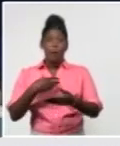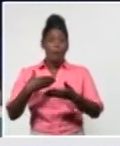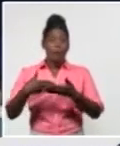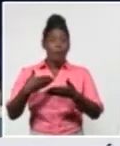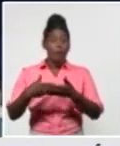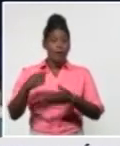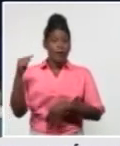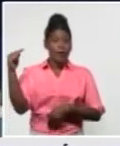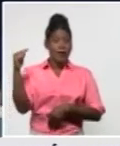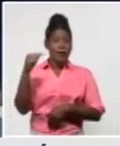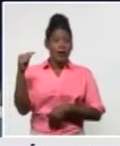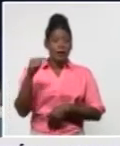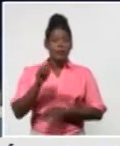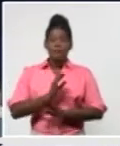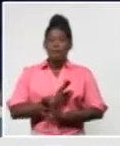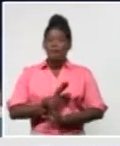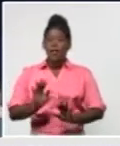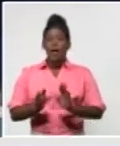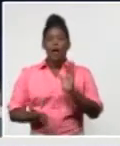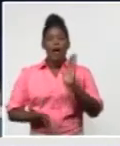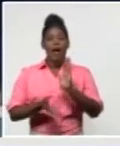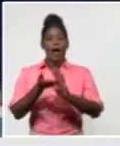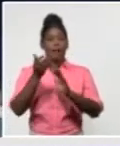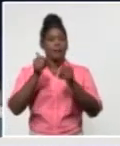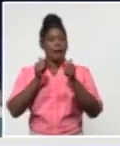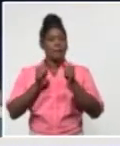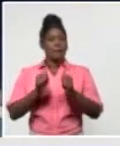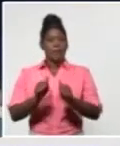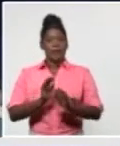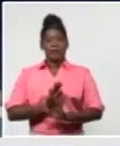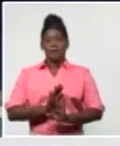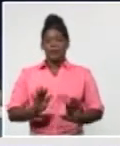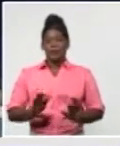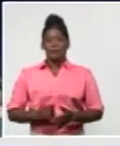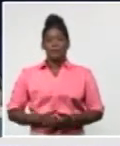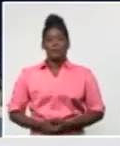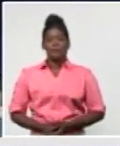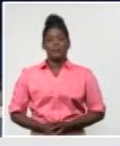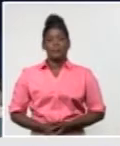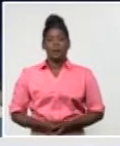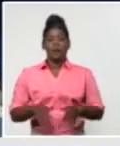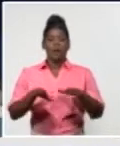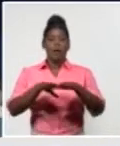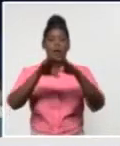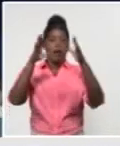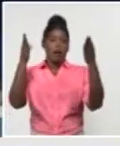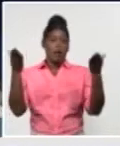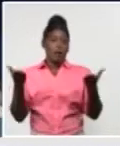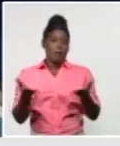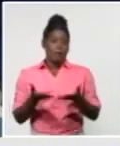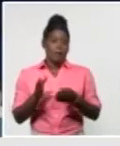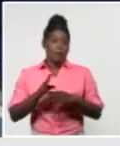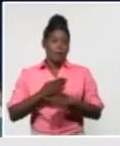they are negative to receive the epidemiological discharge.